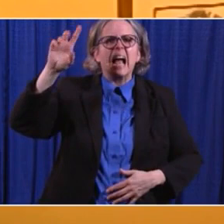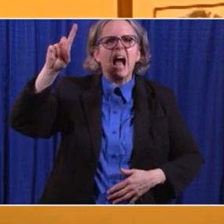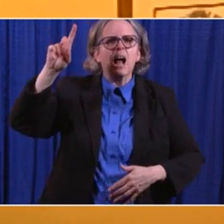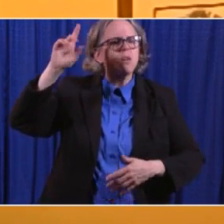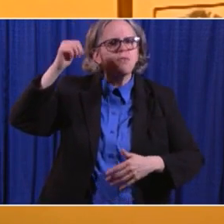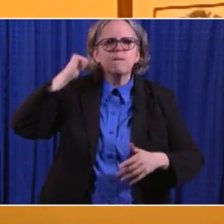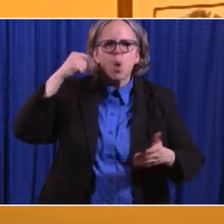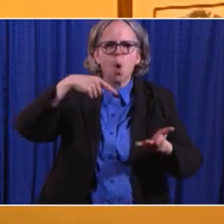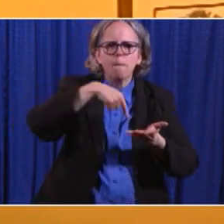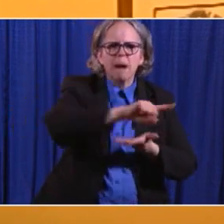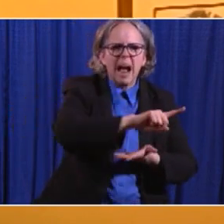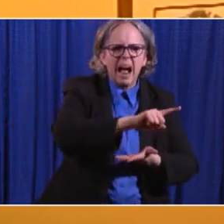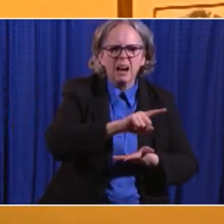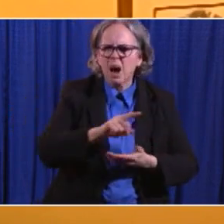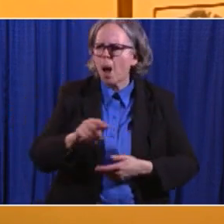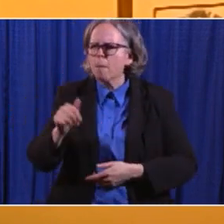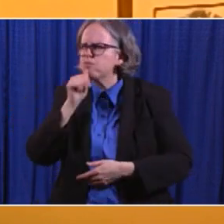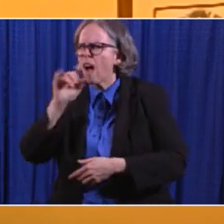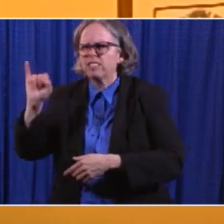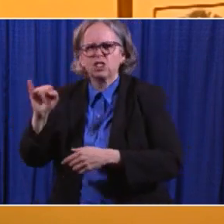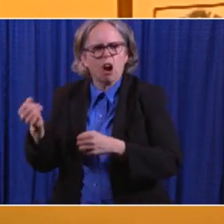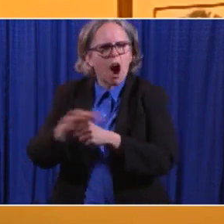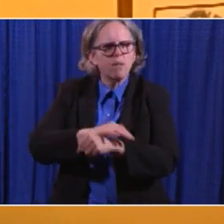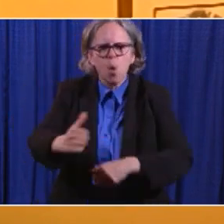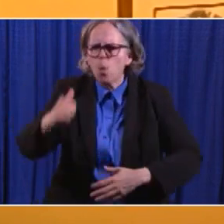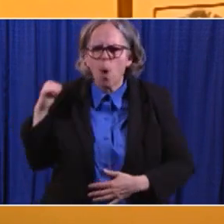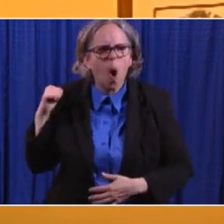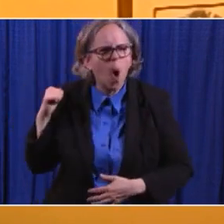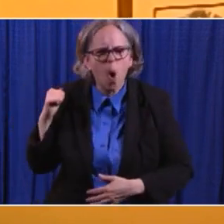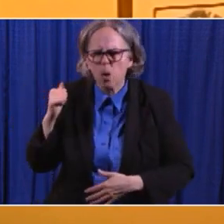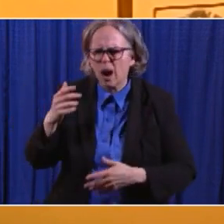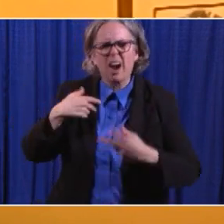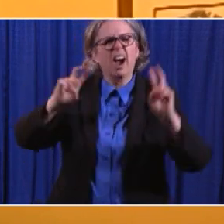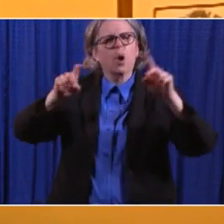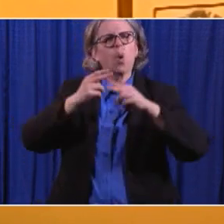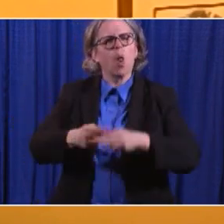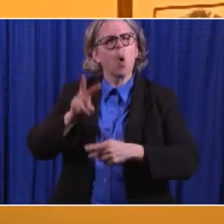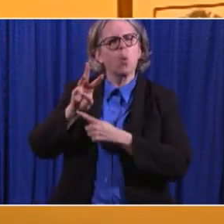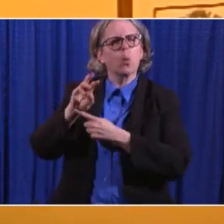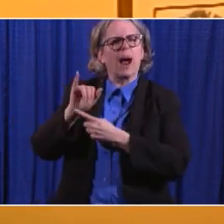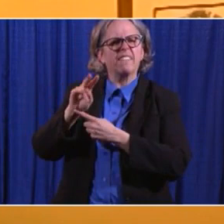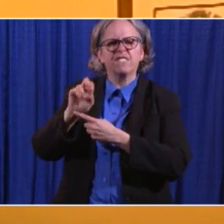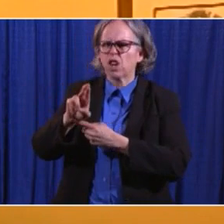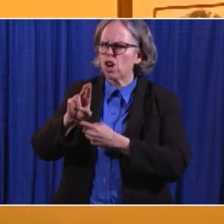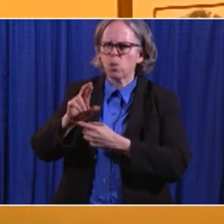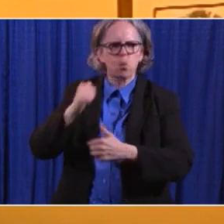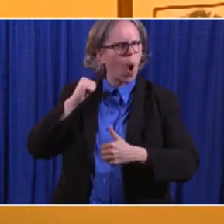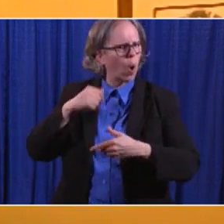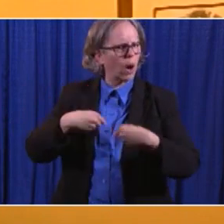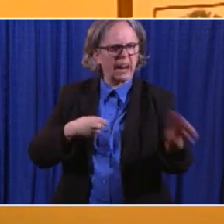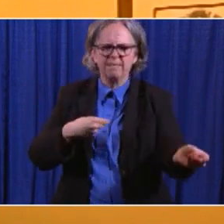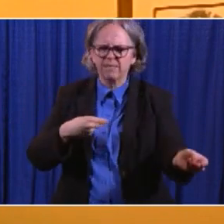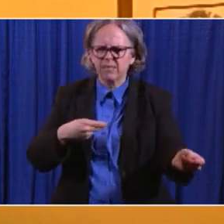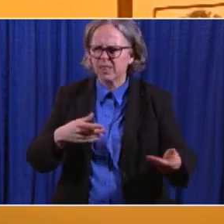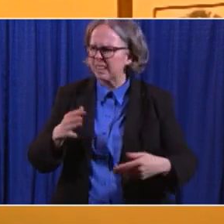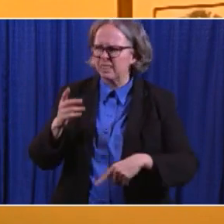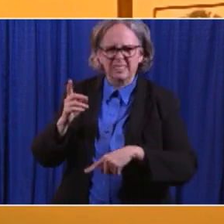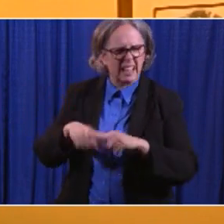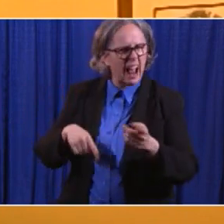insurance. We were told that our only option was to surrender custody to our county's Children's Services